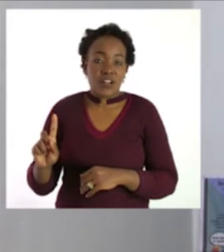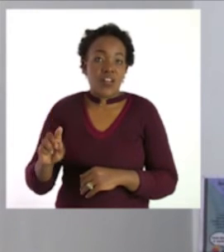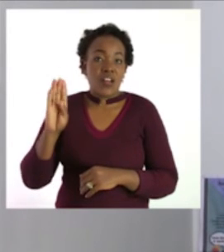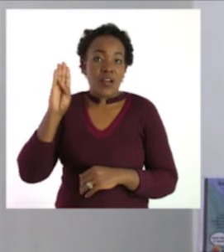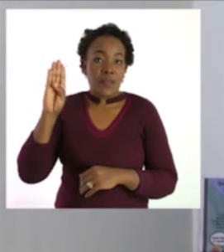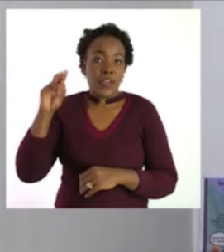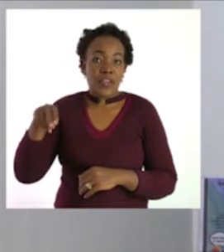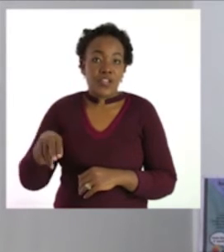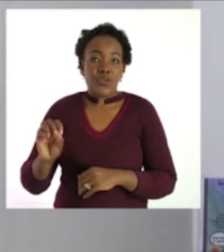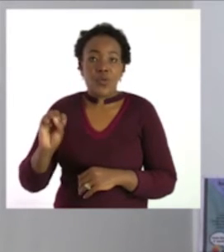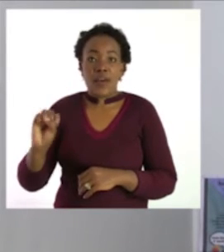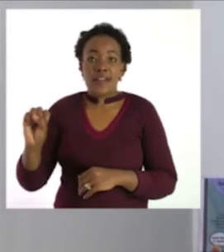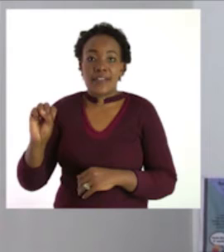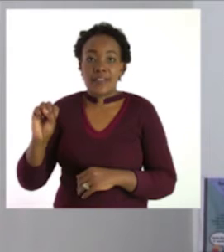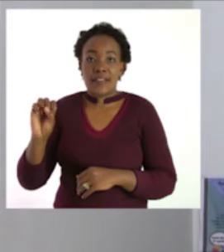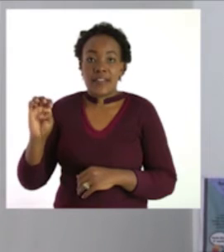buses.